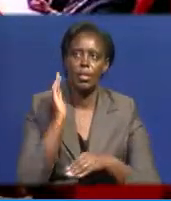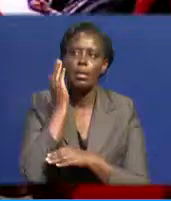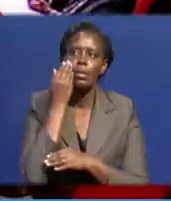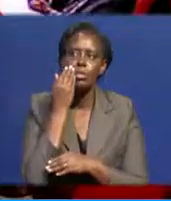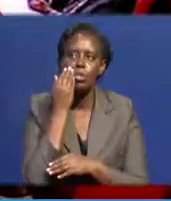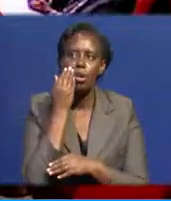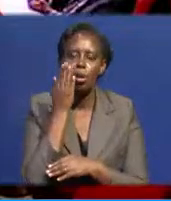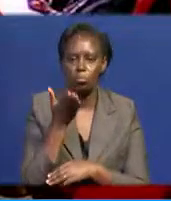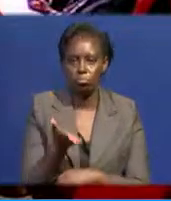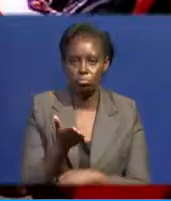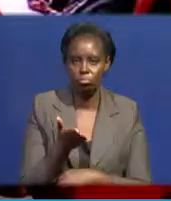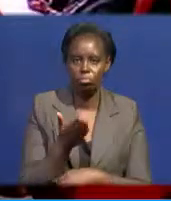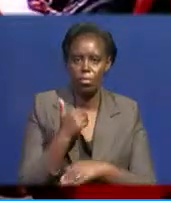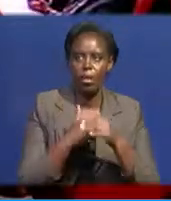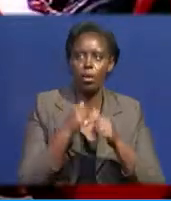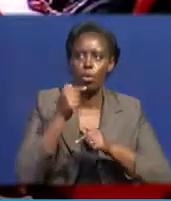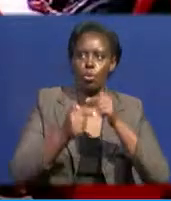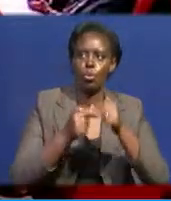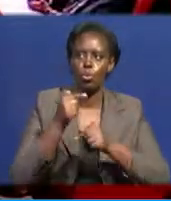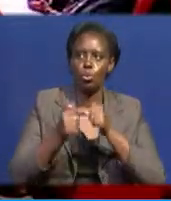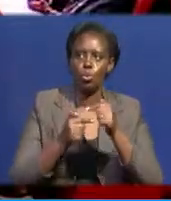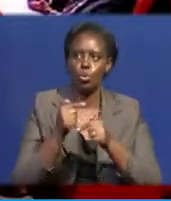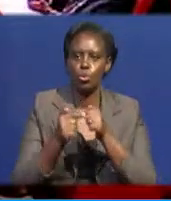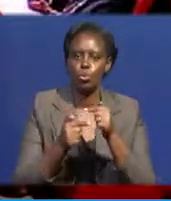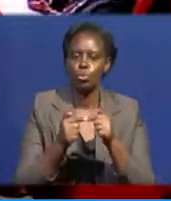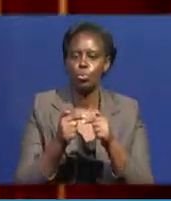Isiolo is undergoing